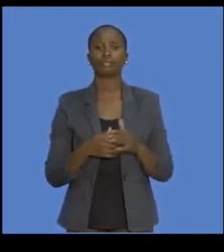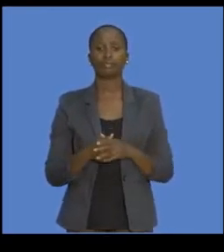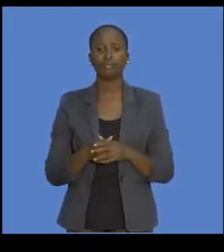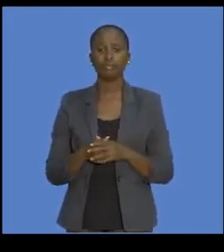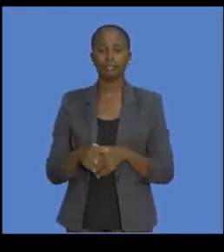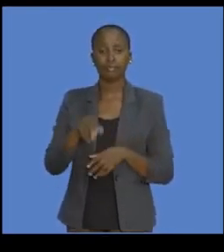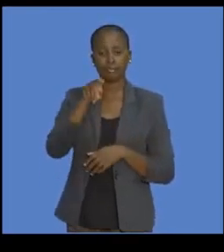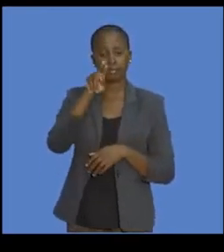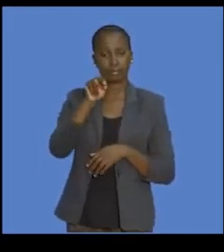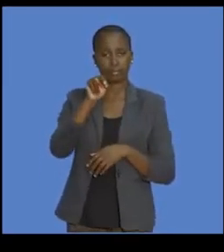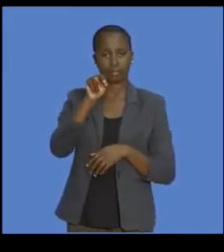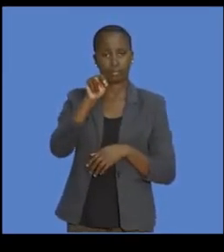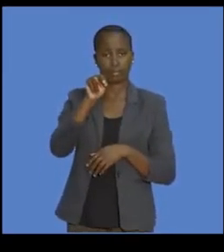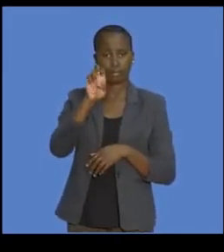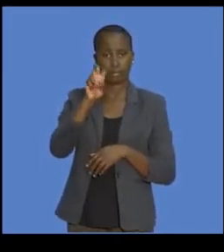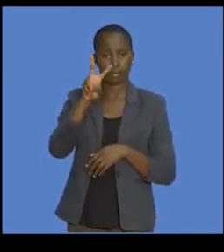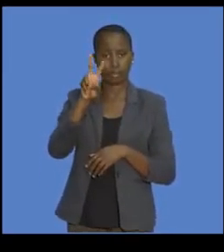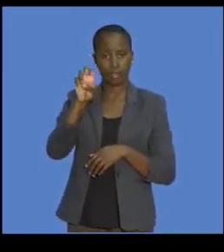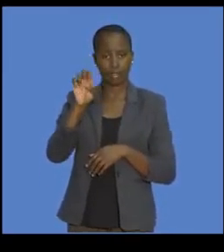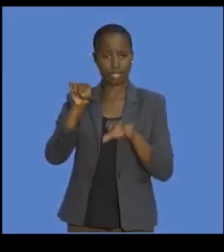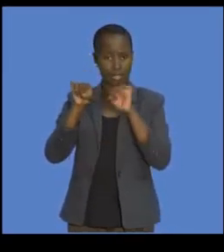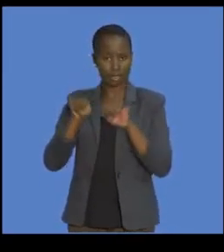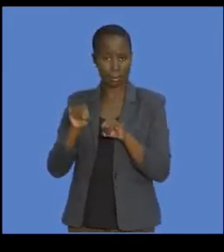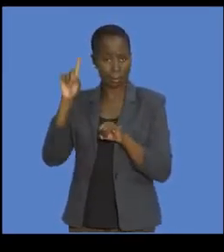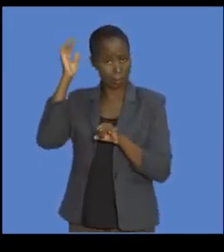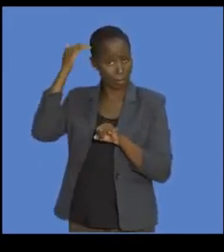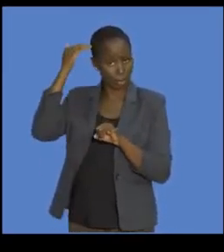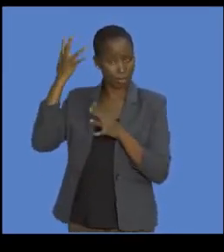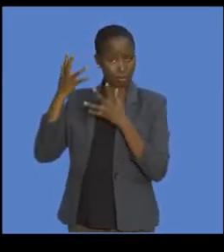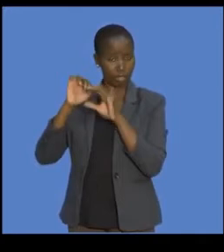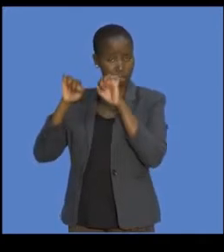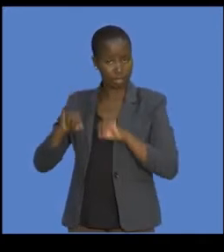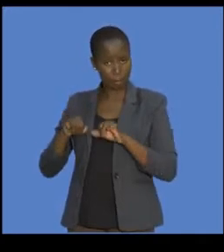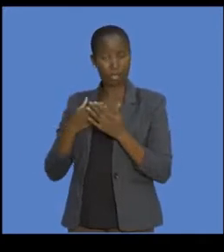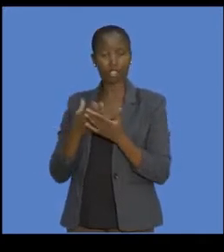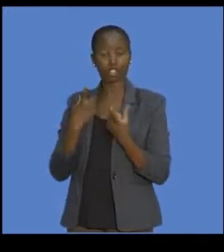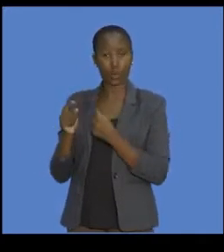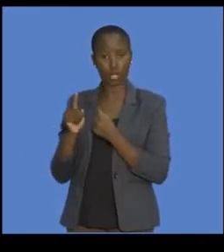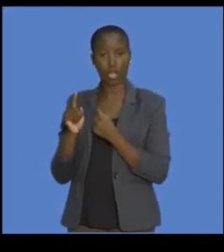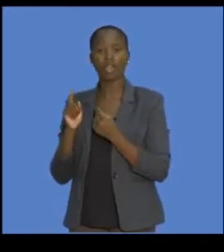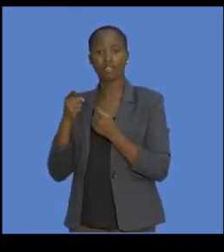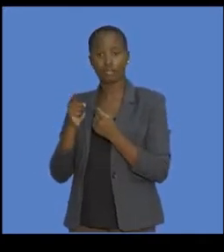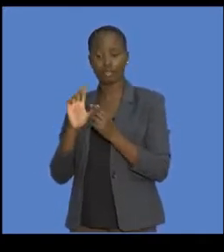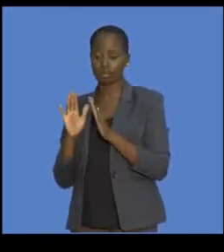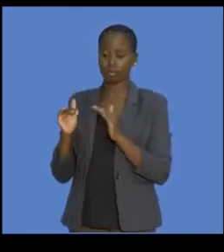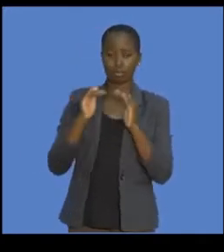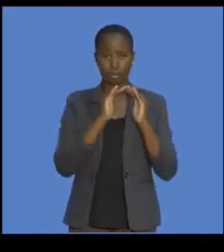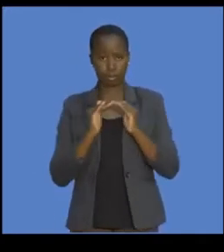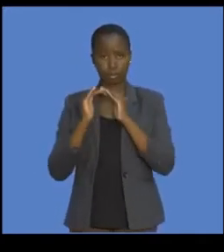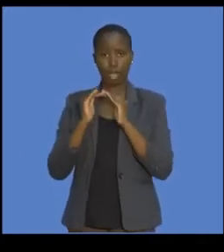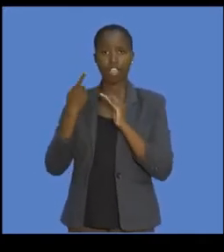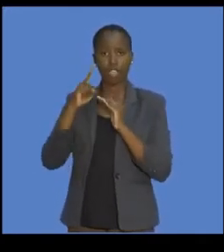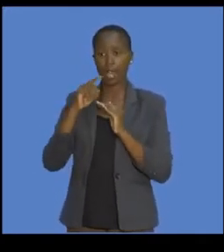detect deviations from the body's normal equilibrium, so that is the state of homeostasis, and it sends